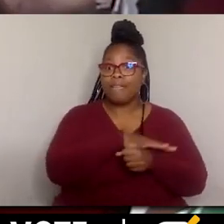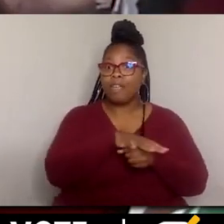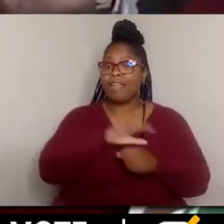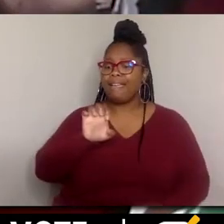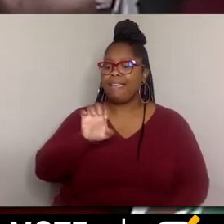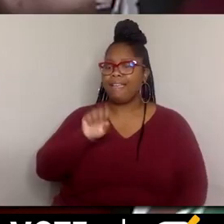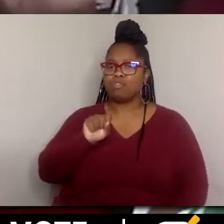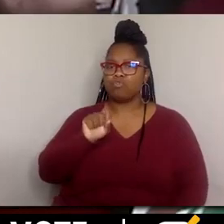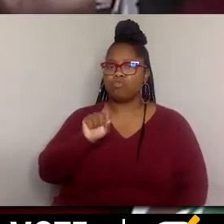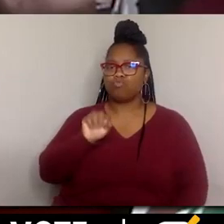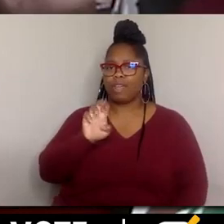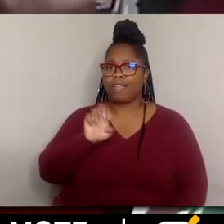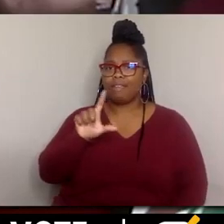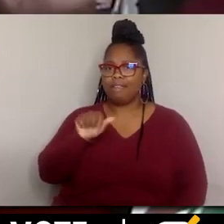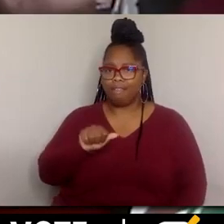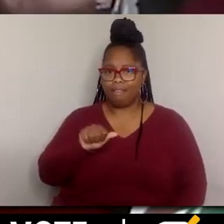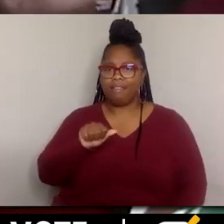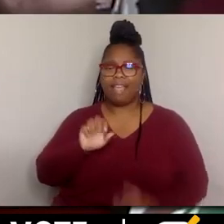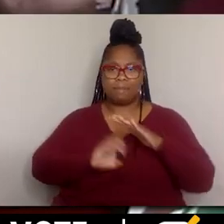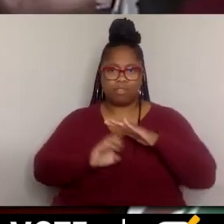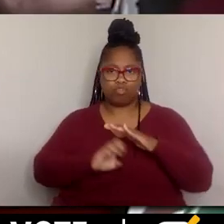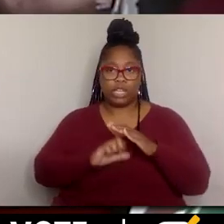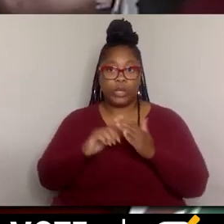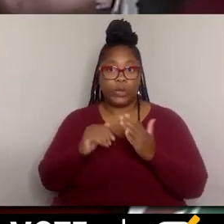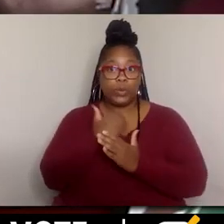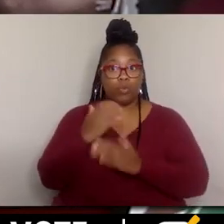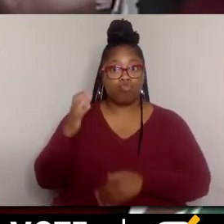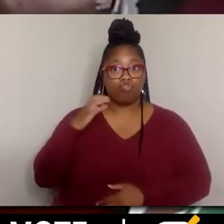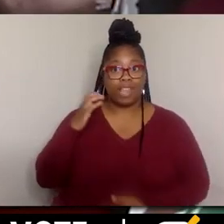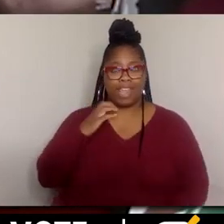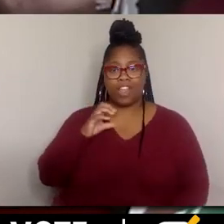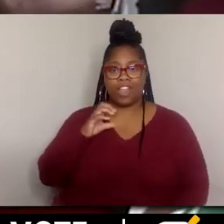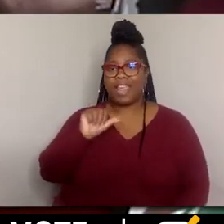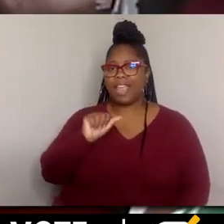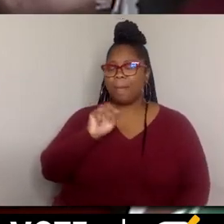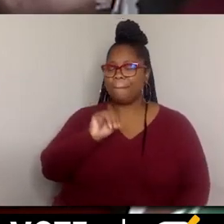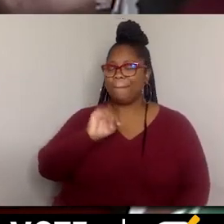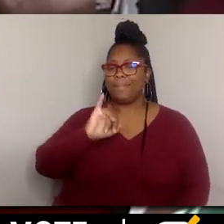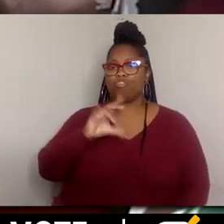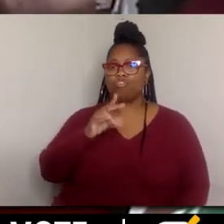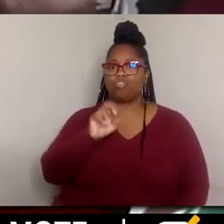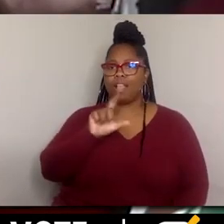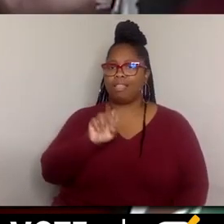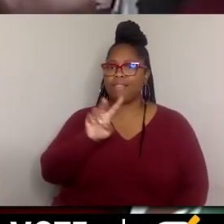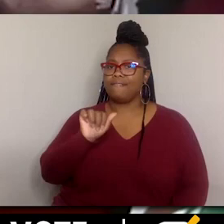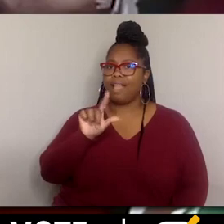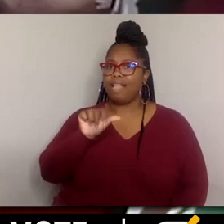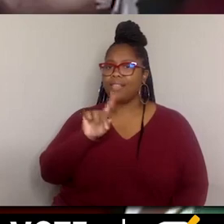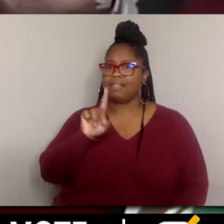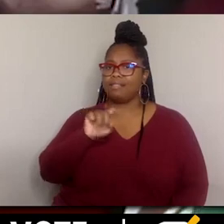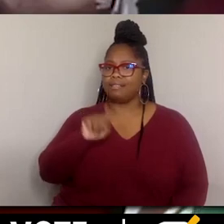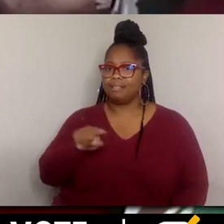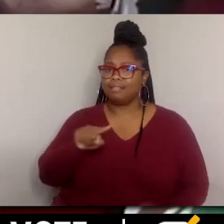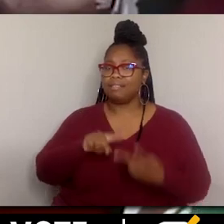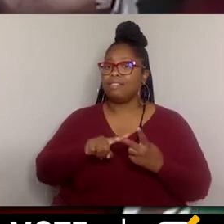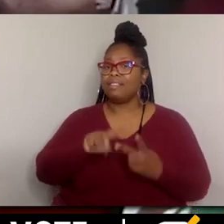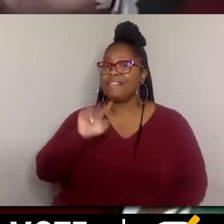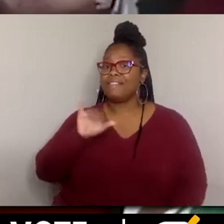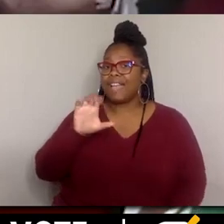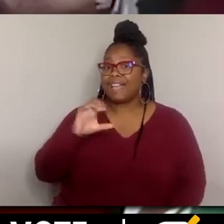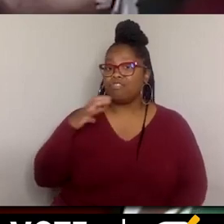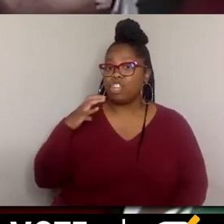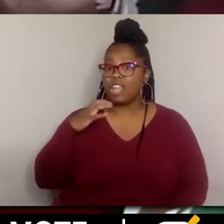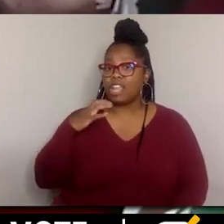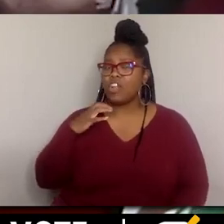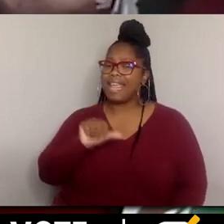chair Michelle Valadez and her vice chair Irma Aldana organized to